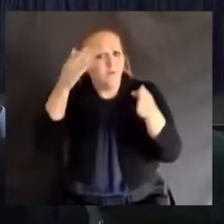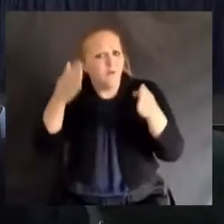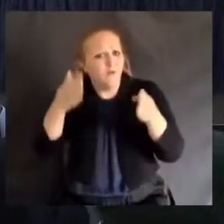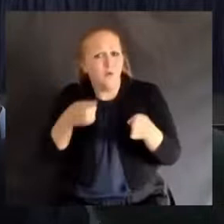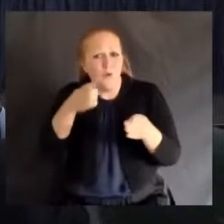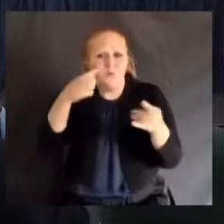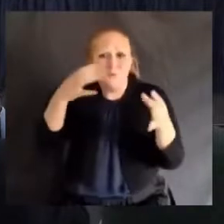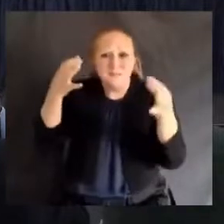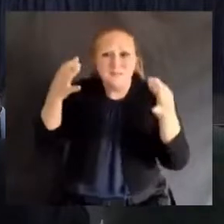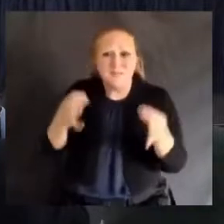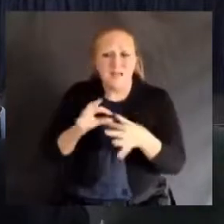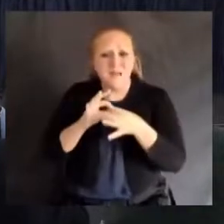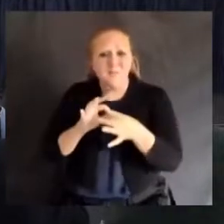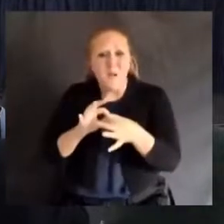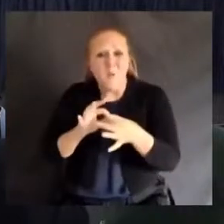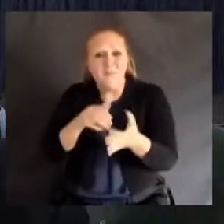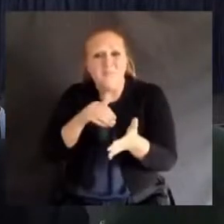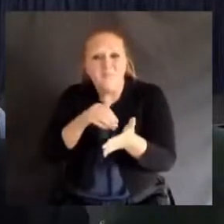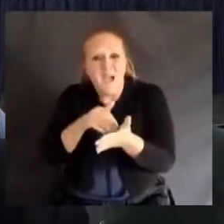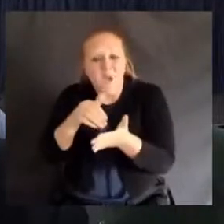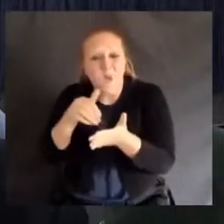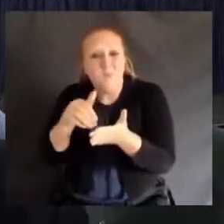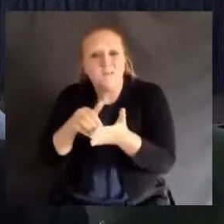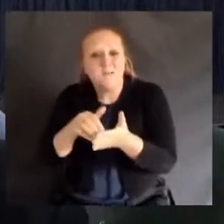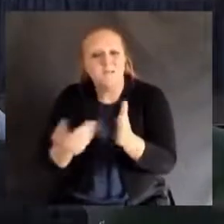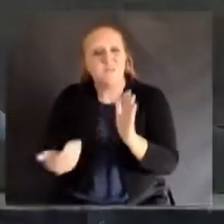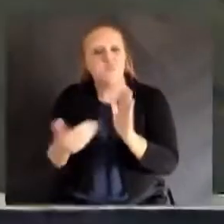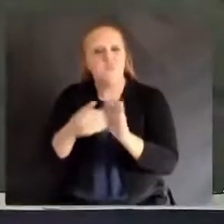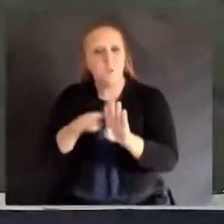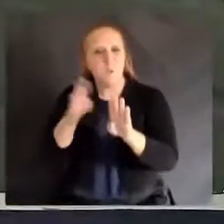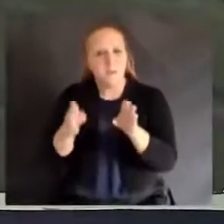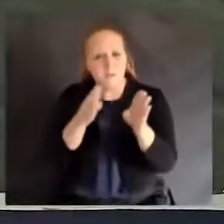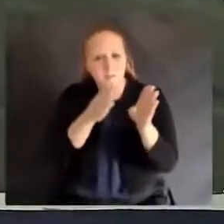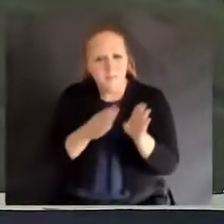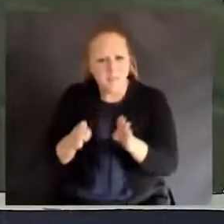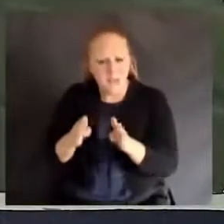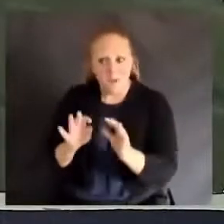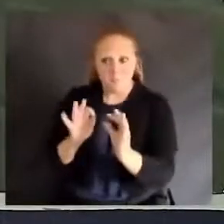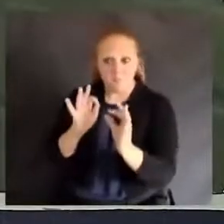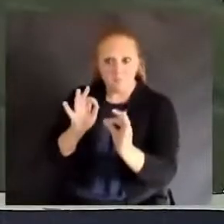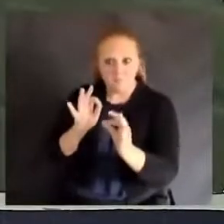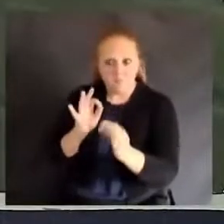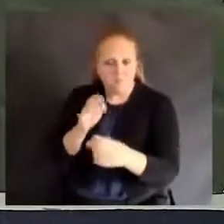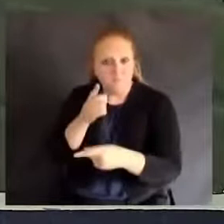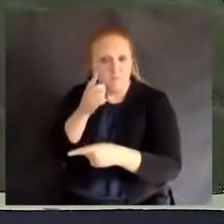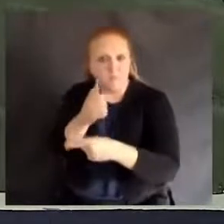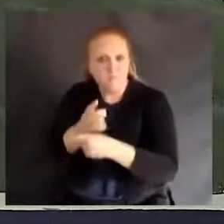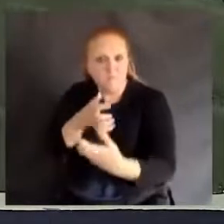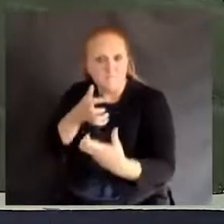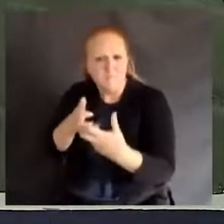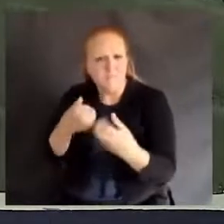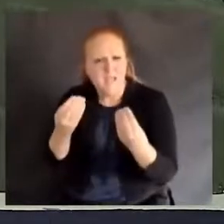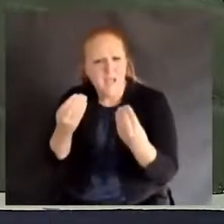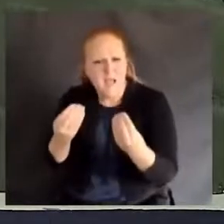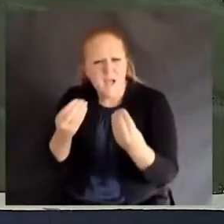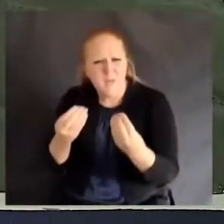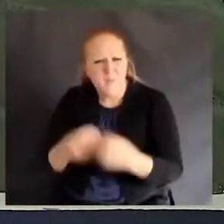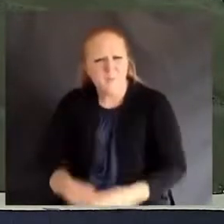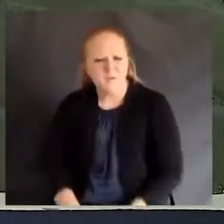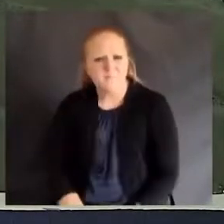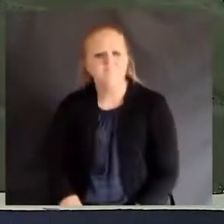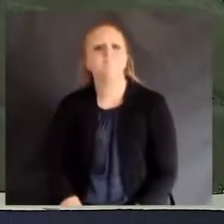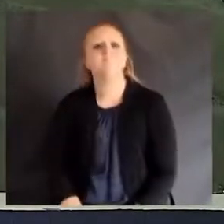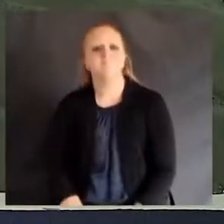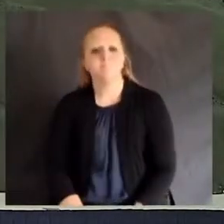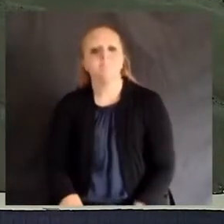reopening plans to decide whether or not each one of them is going to be okay? Yeah, they don't really. They're doing it more.